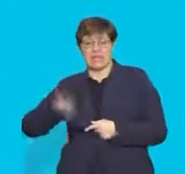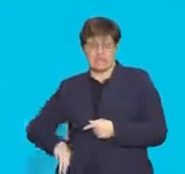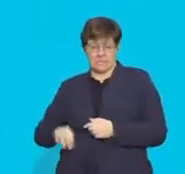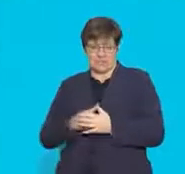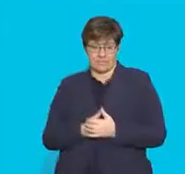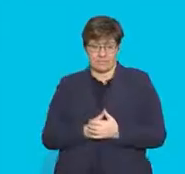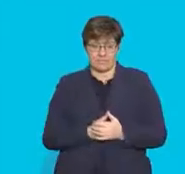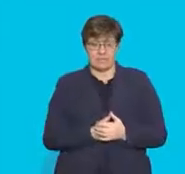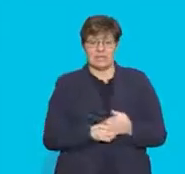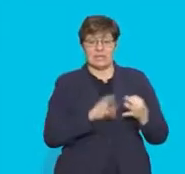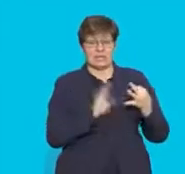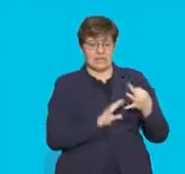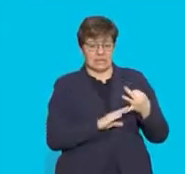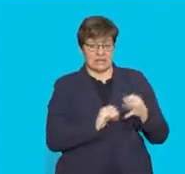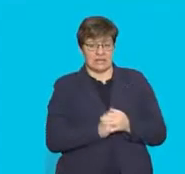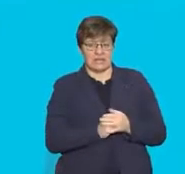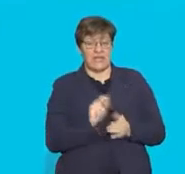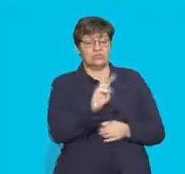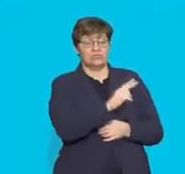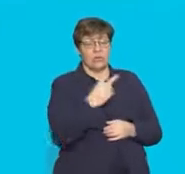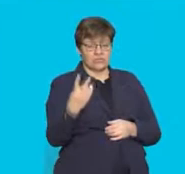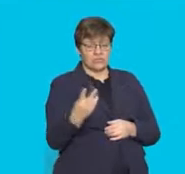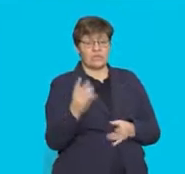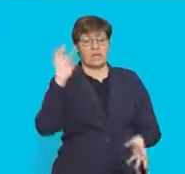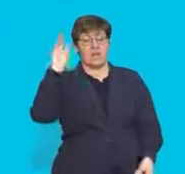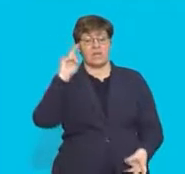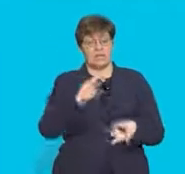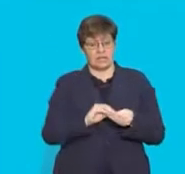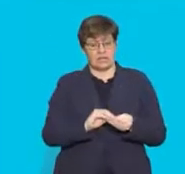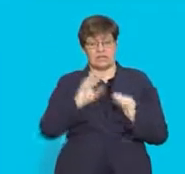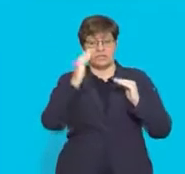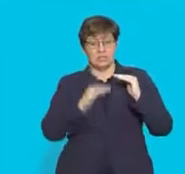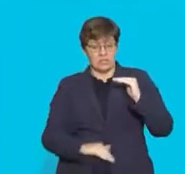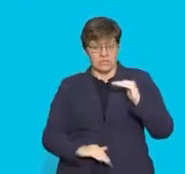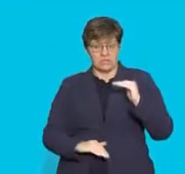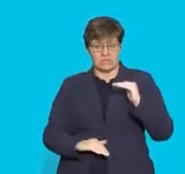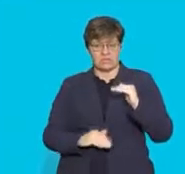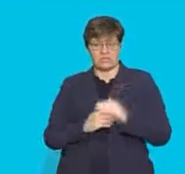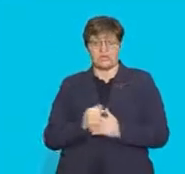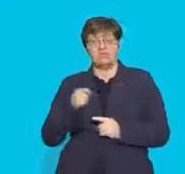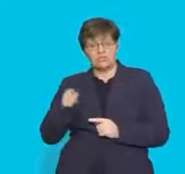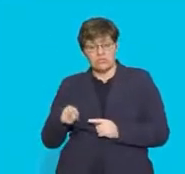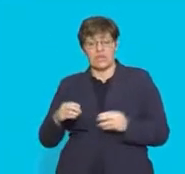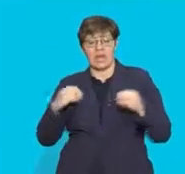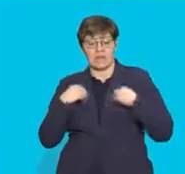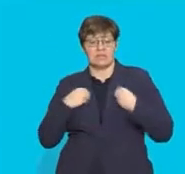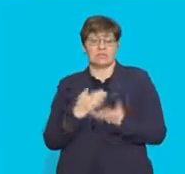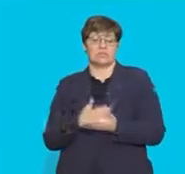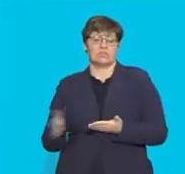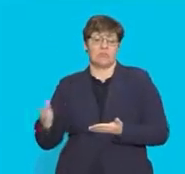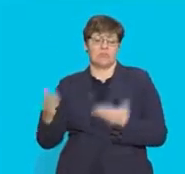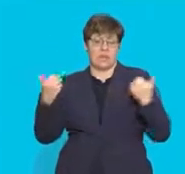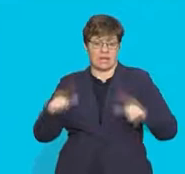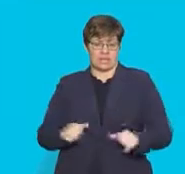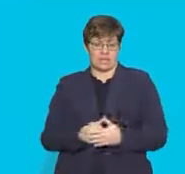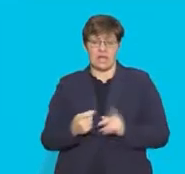income. Three, transfer the accumulated depreciation into the asset disposal account.